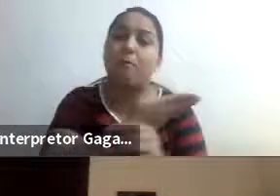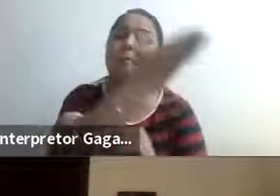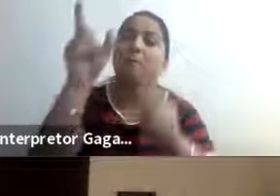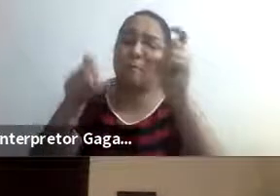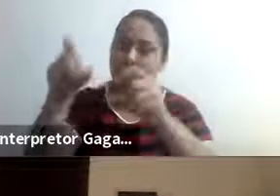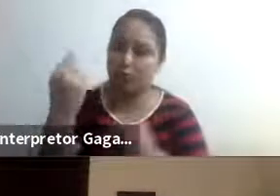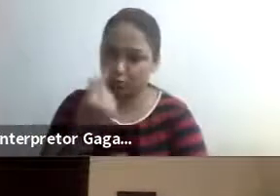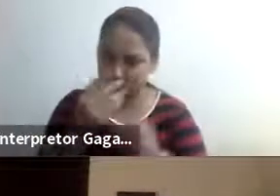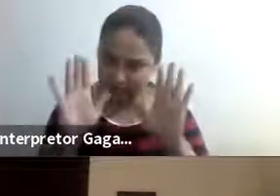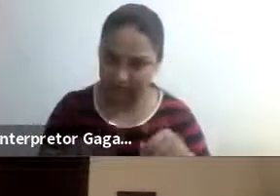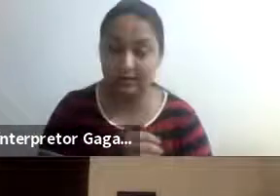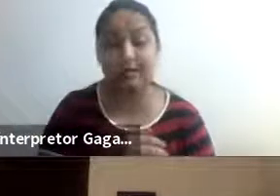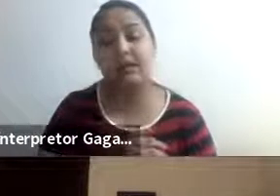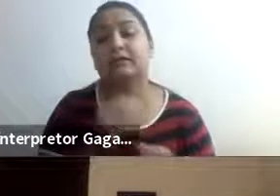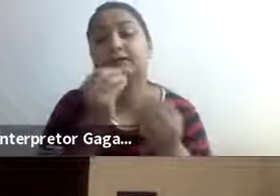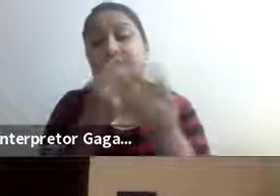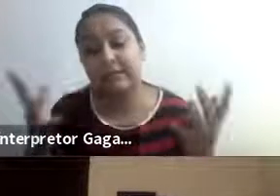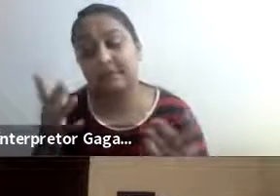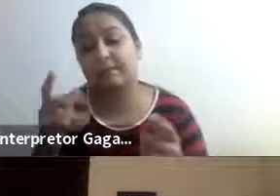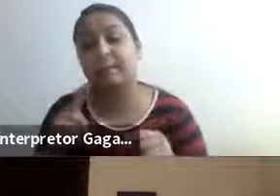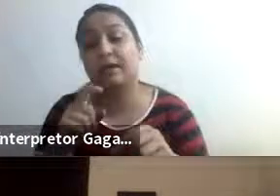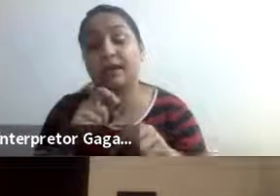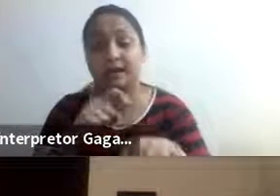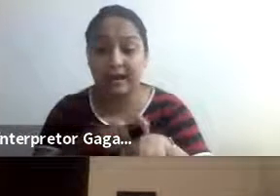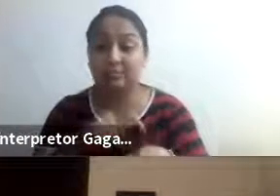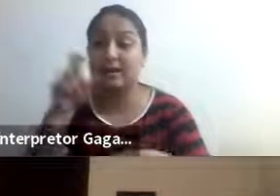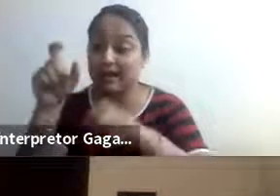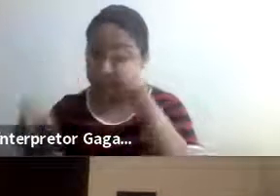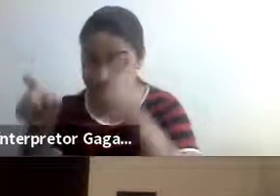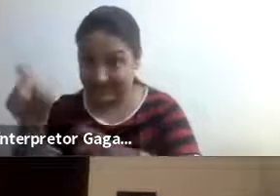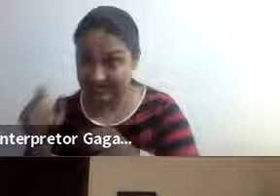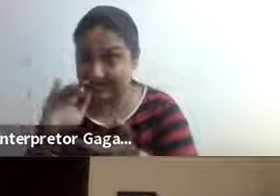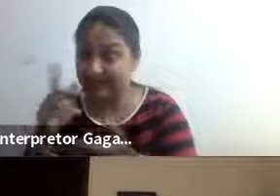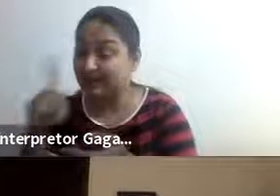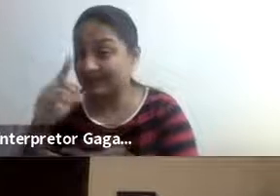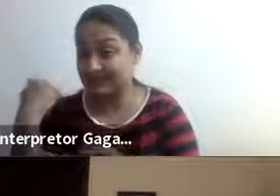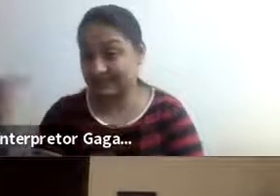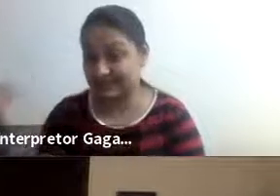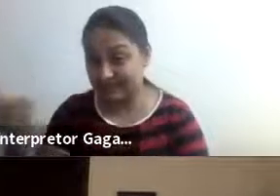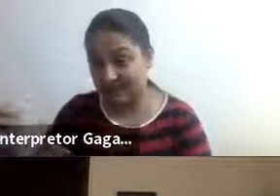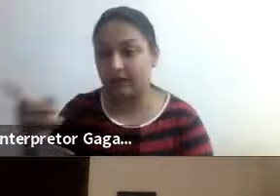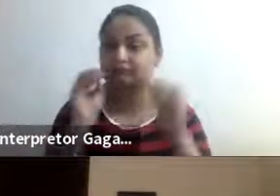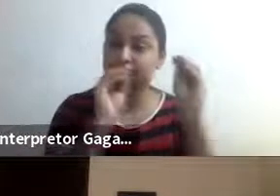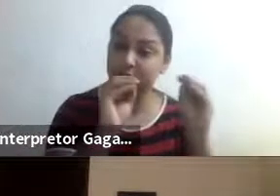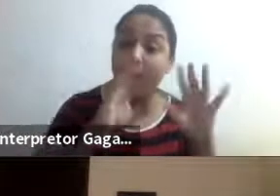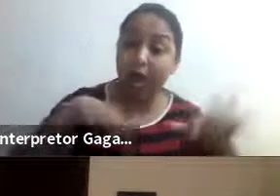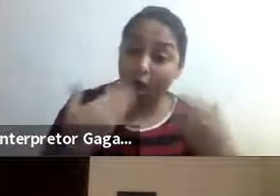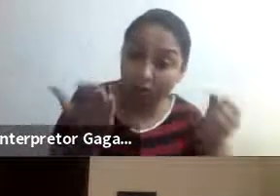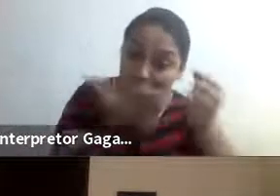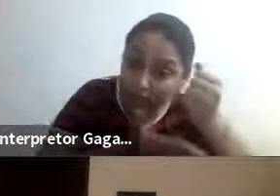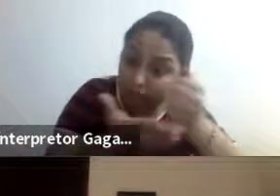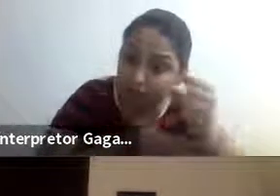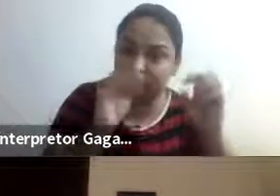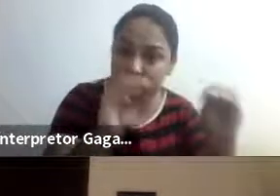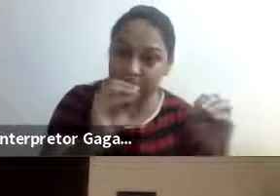Um, Sometimes her sister would teach her how to weed the fields. Here are the little fields you see, and